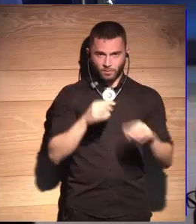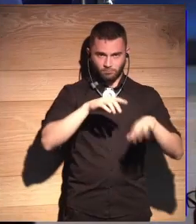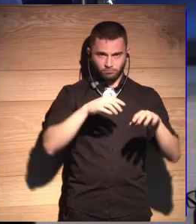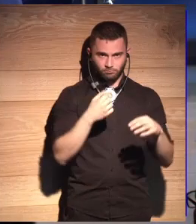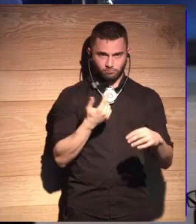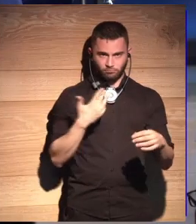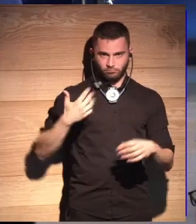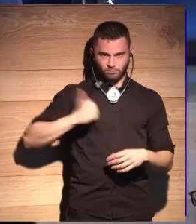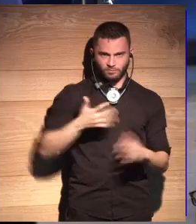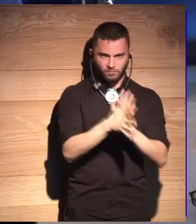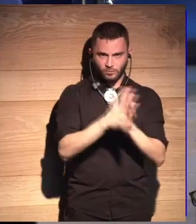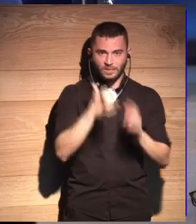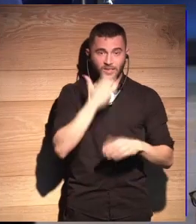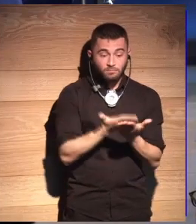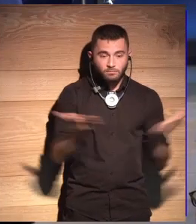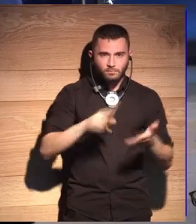international analysis